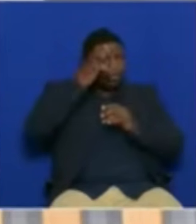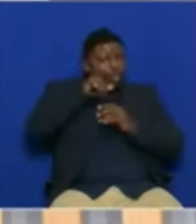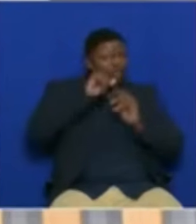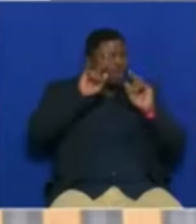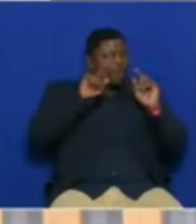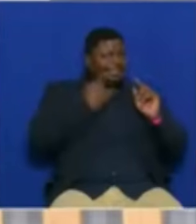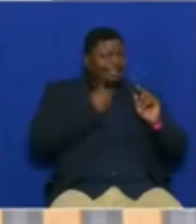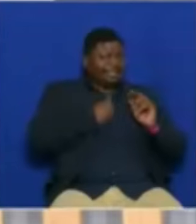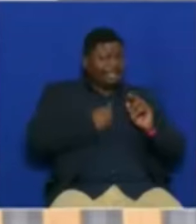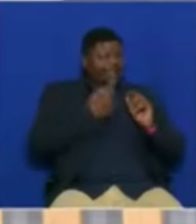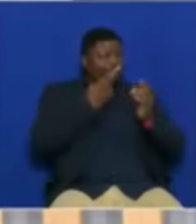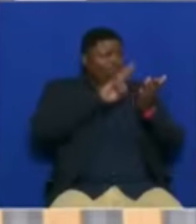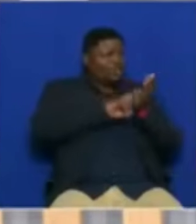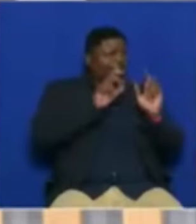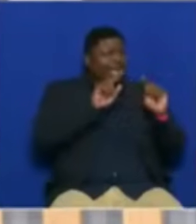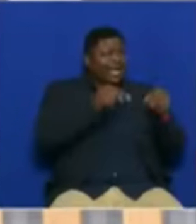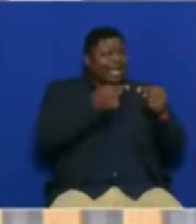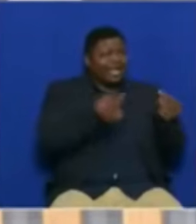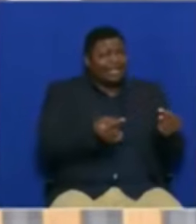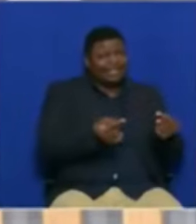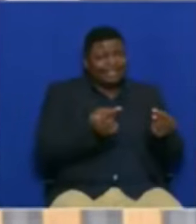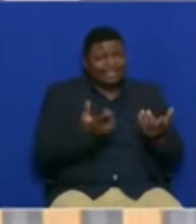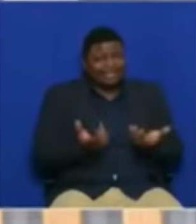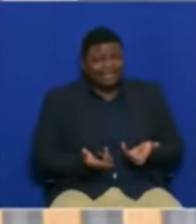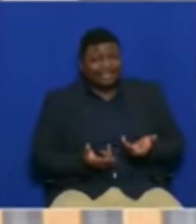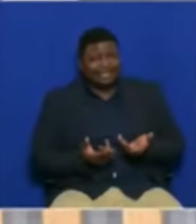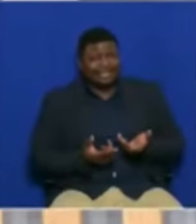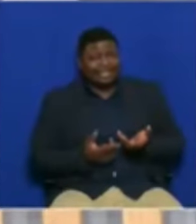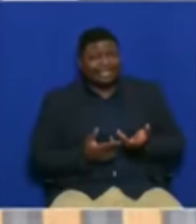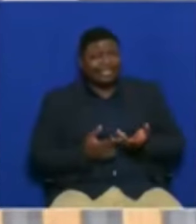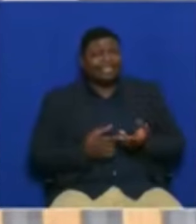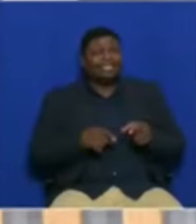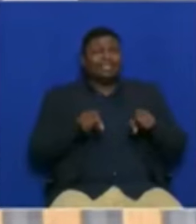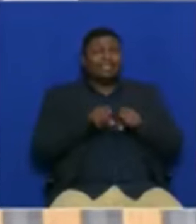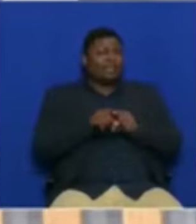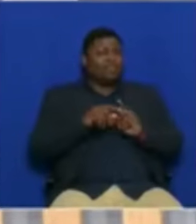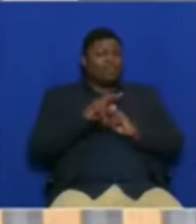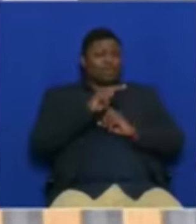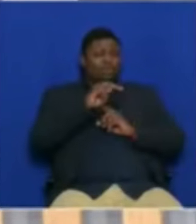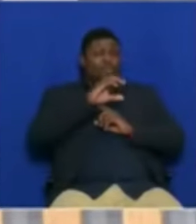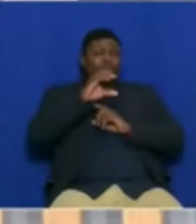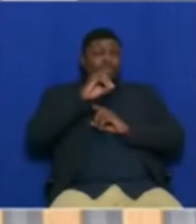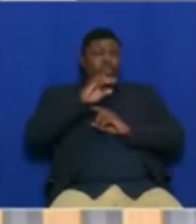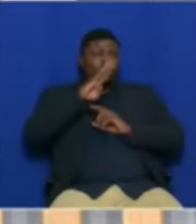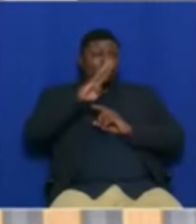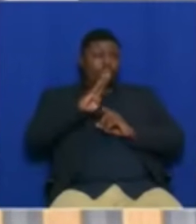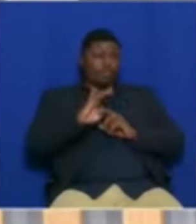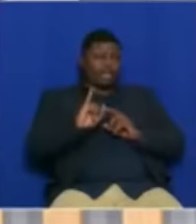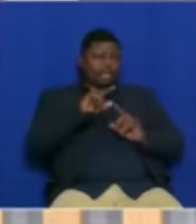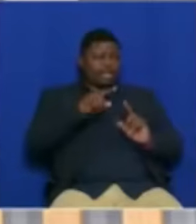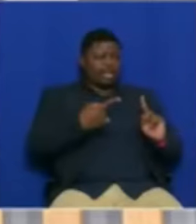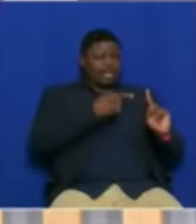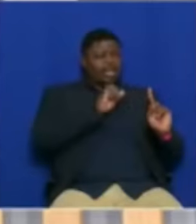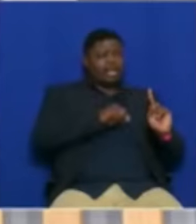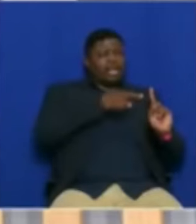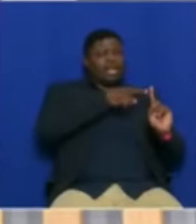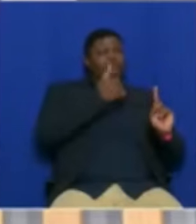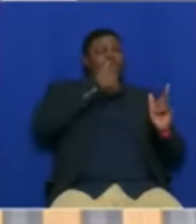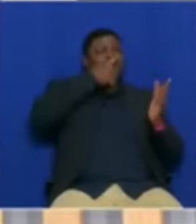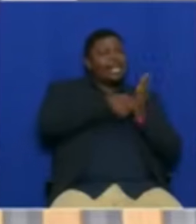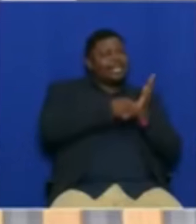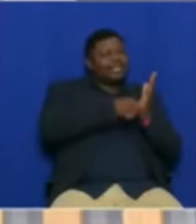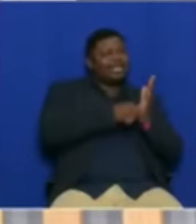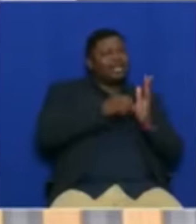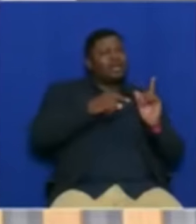implicate her in the Ncube letter, because that letter says nothing about her. And if you want to say, oh, it is that letter that